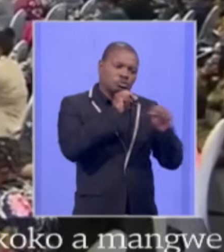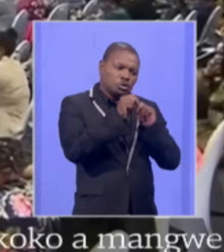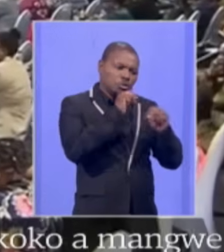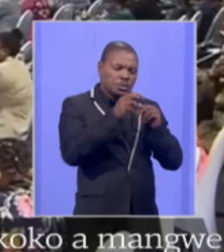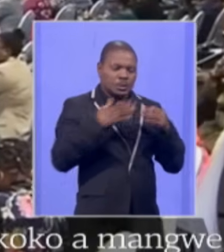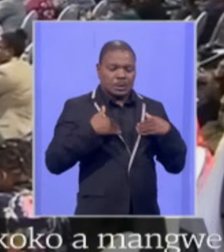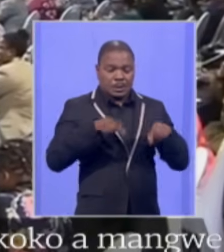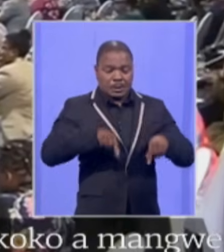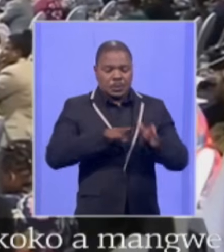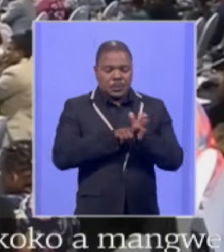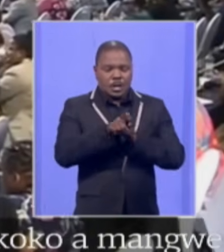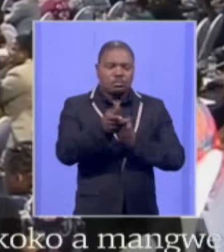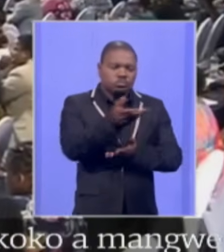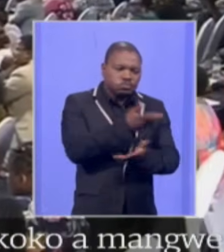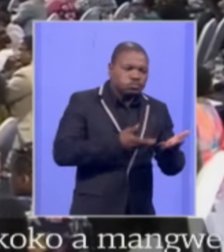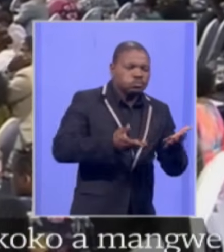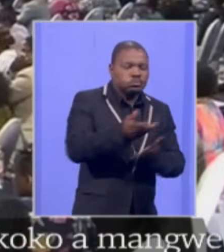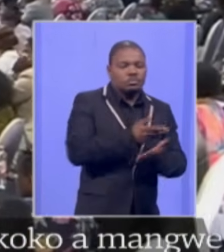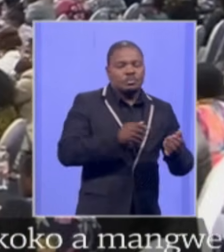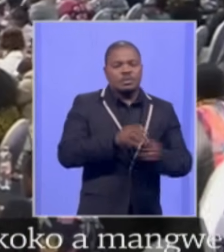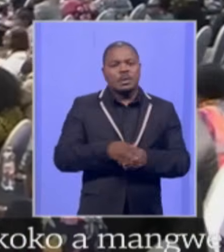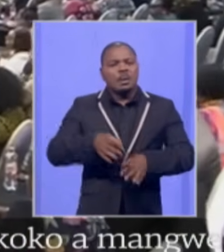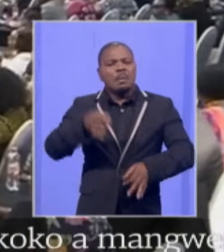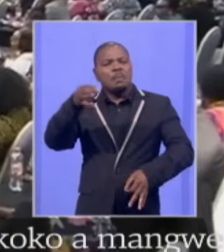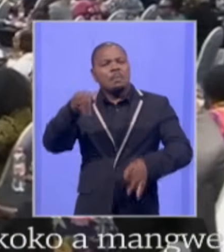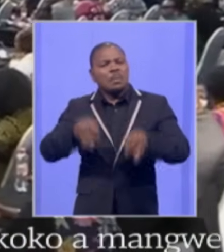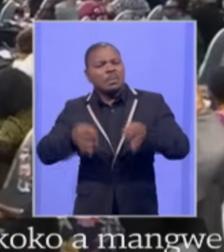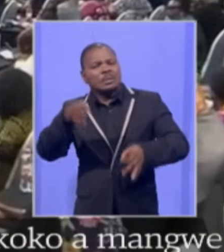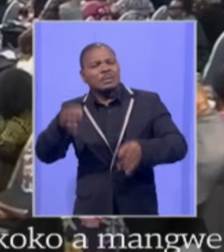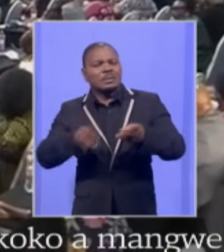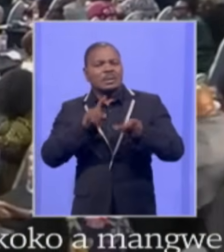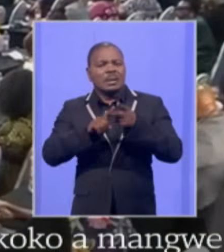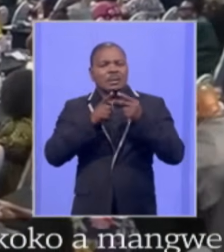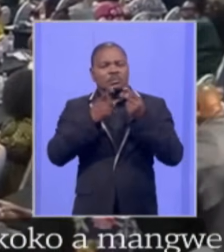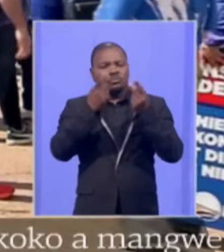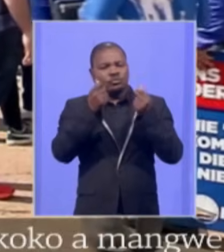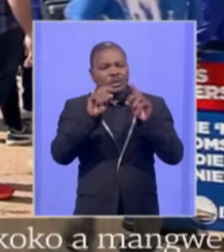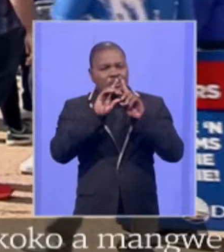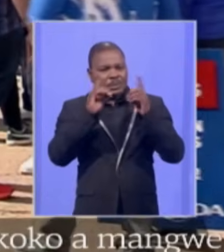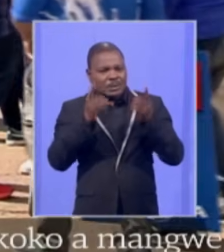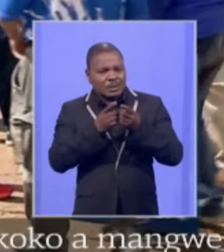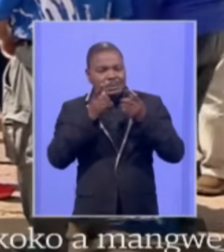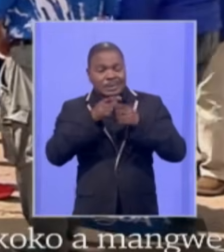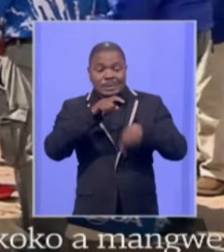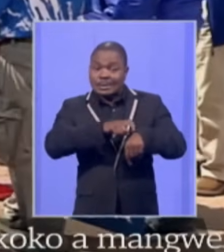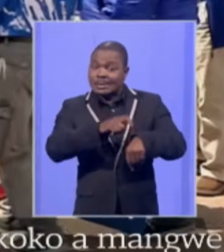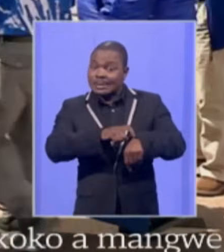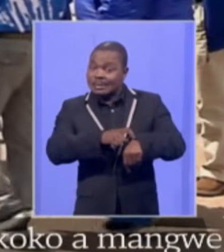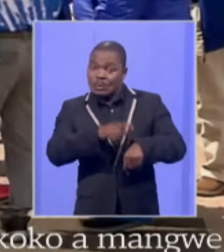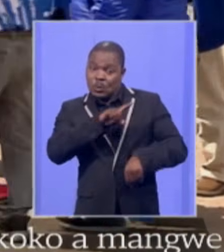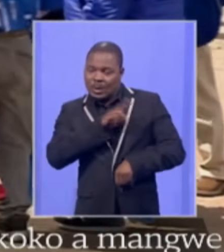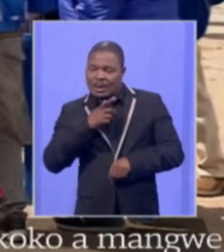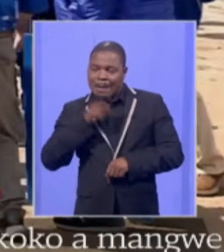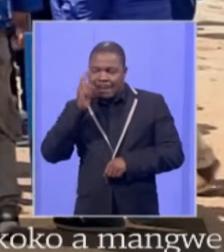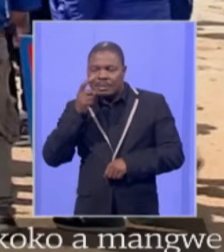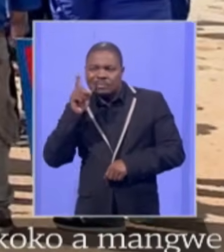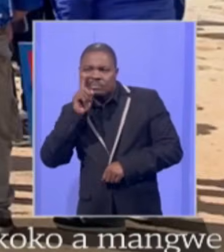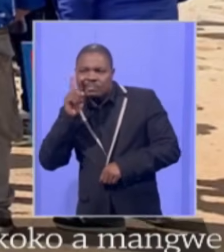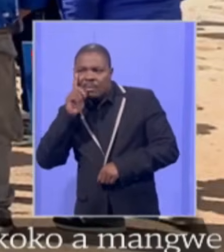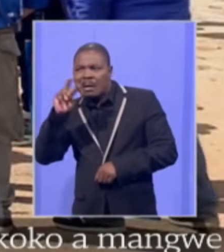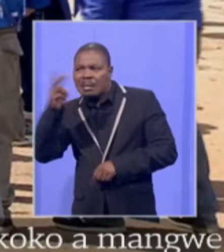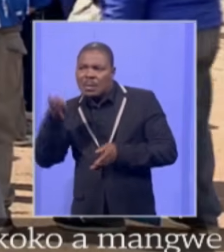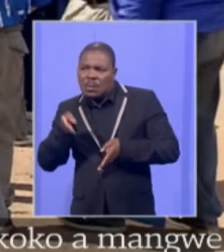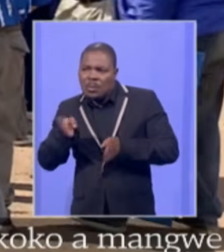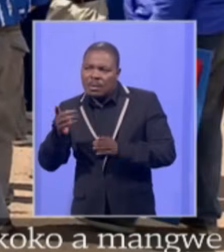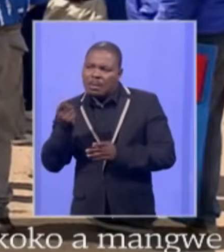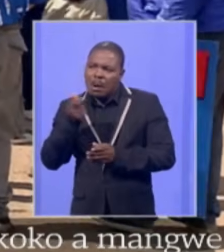simolotse beke eno. Batho ba dipolotiki le lefapha la matlotlo ba siwa ke nako go batla mekgwa e mengwe ya metswedi